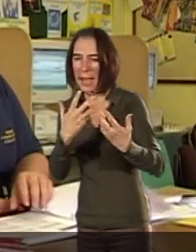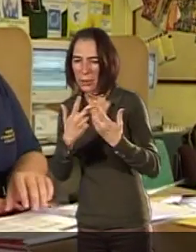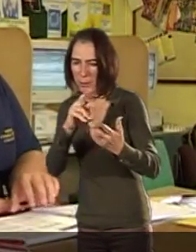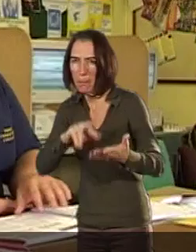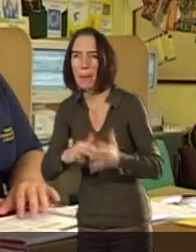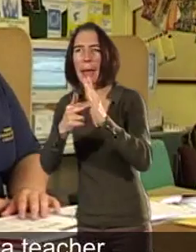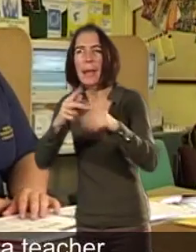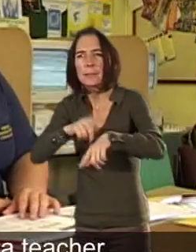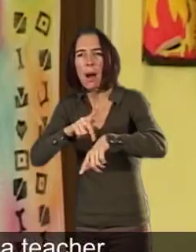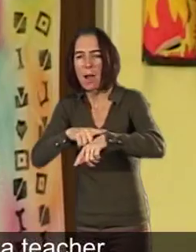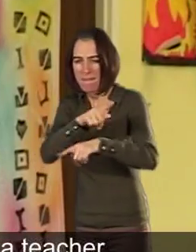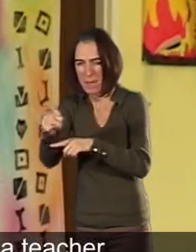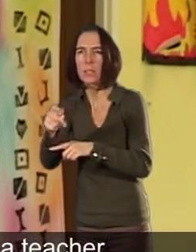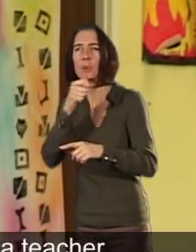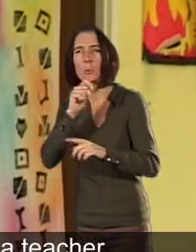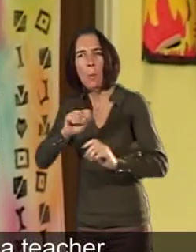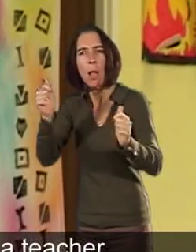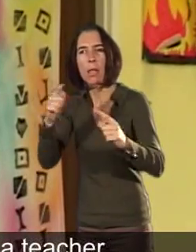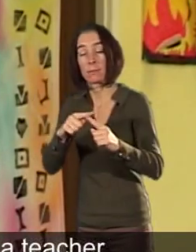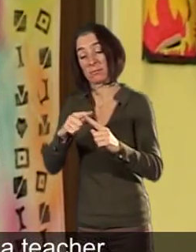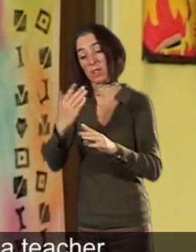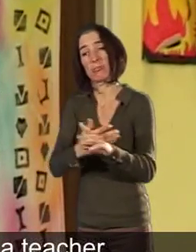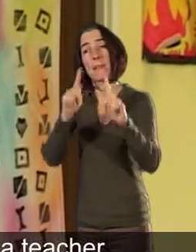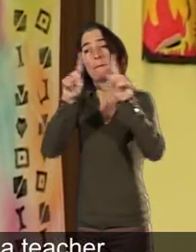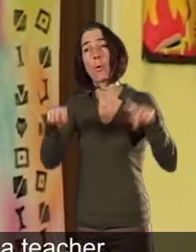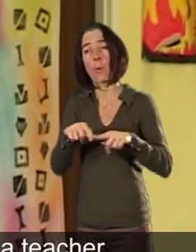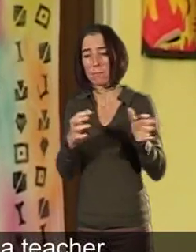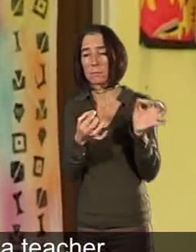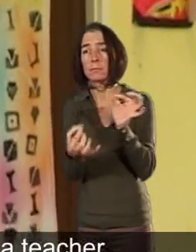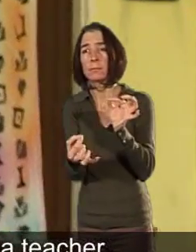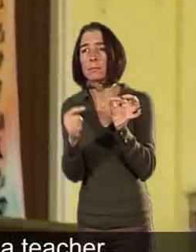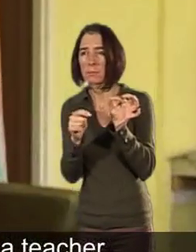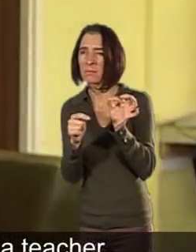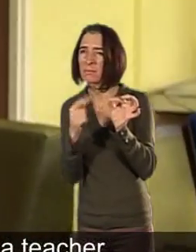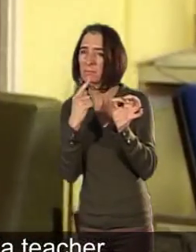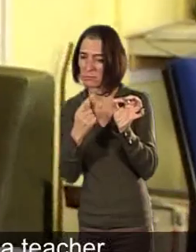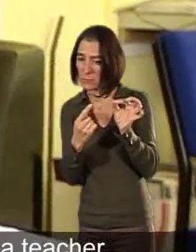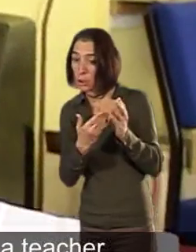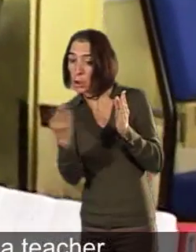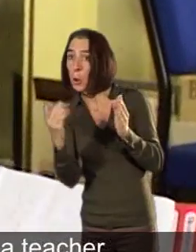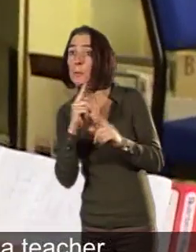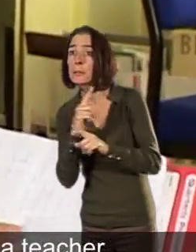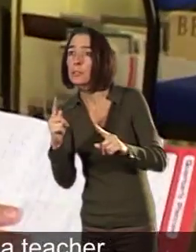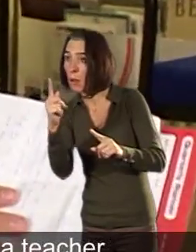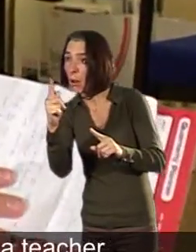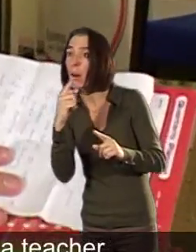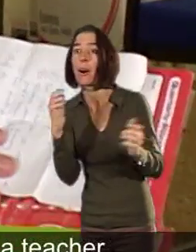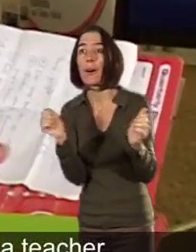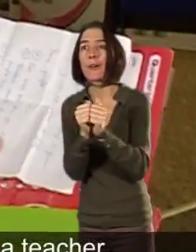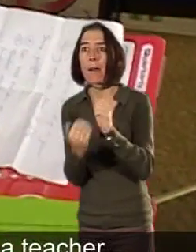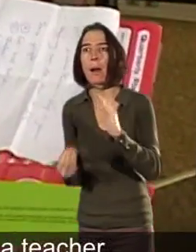effectively. This screen form shows that, you know, I can show this to a teacher and I can